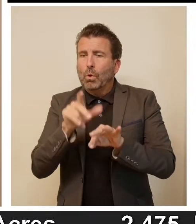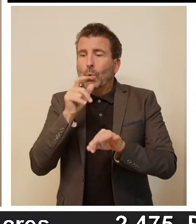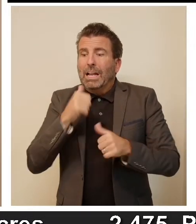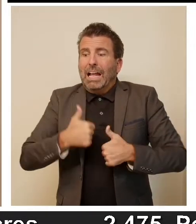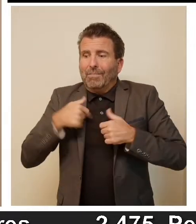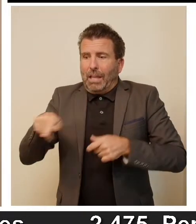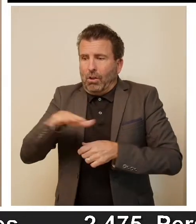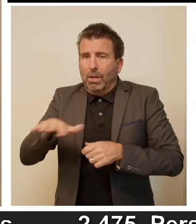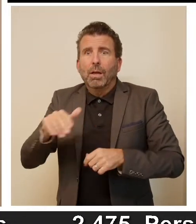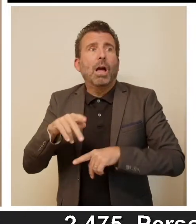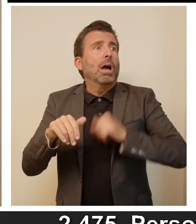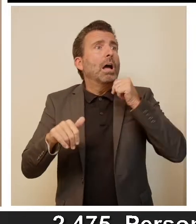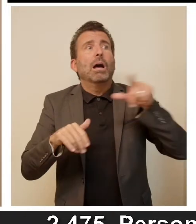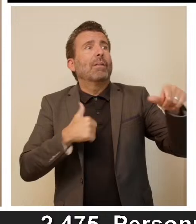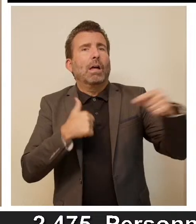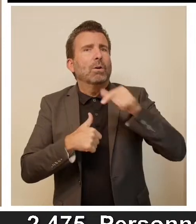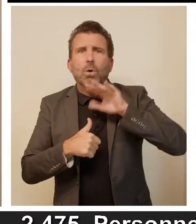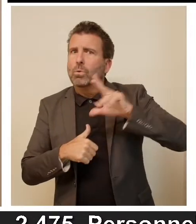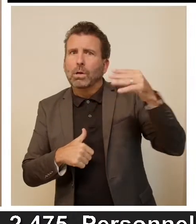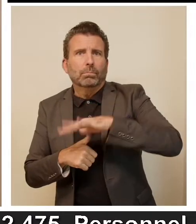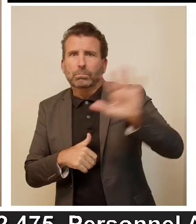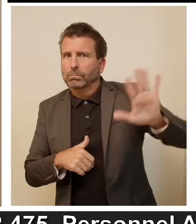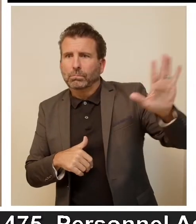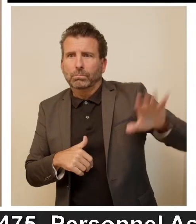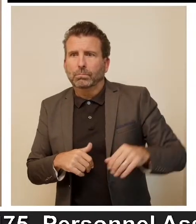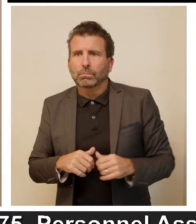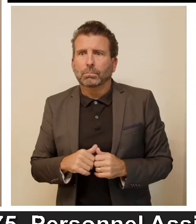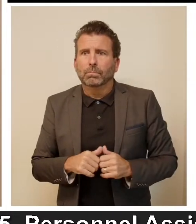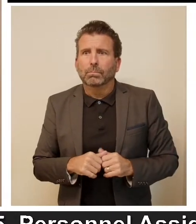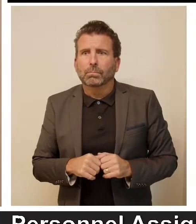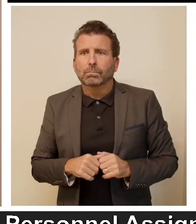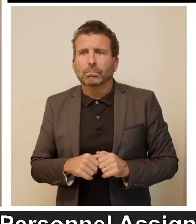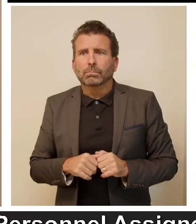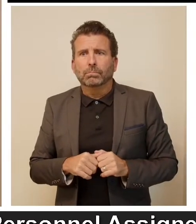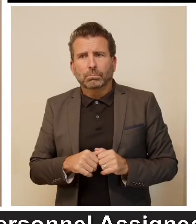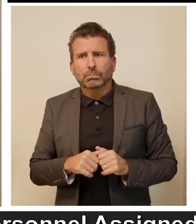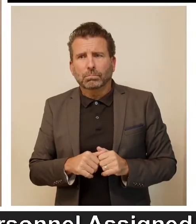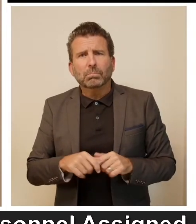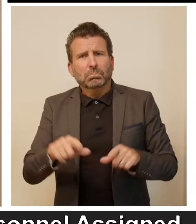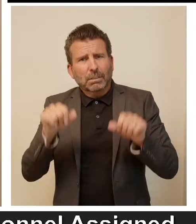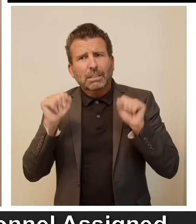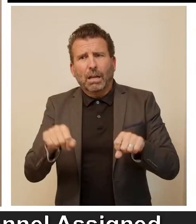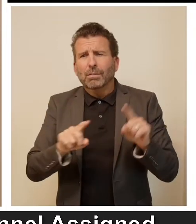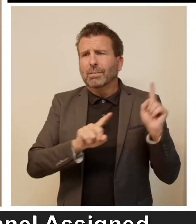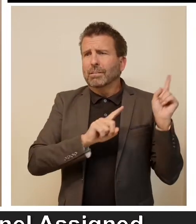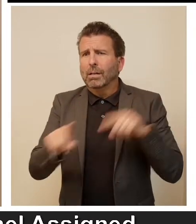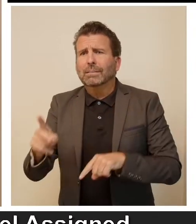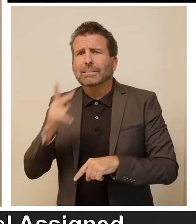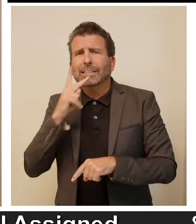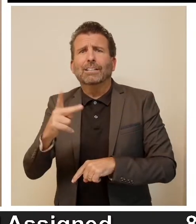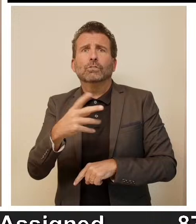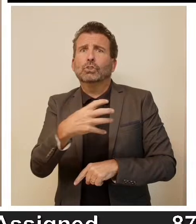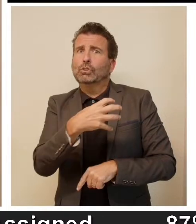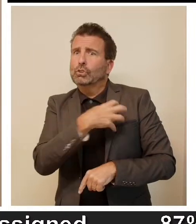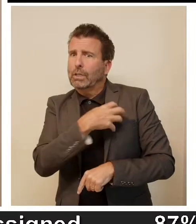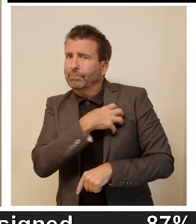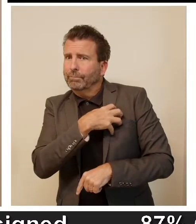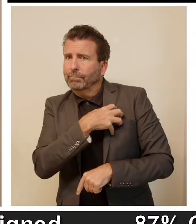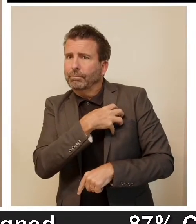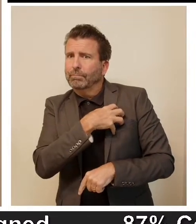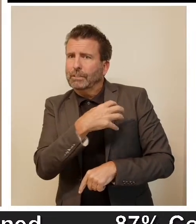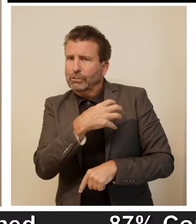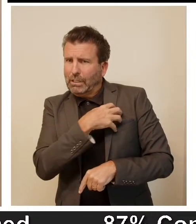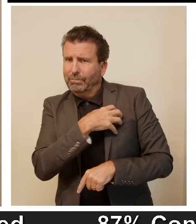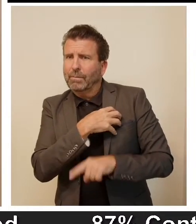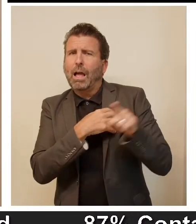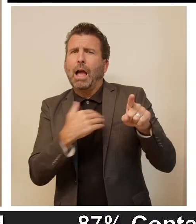now able to go back to their residences as long as they meet the Sheriff's Department qualifications. I'm going to let the Sheriff's Department speak to